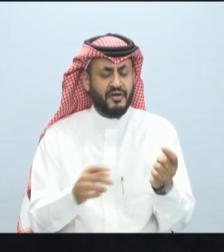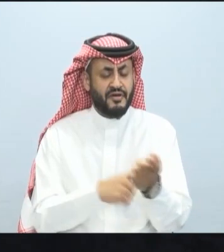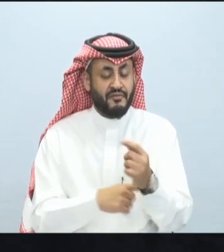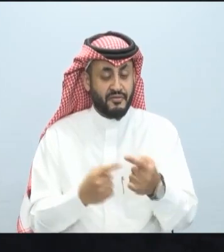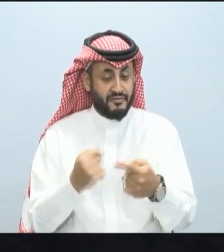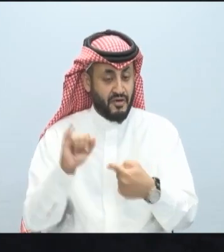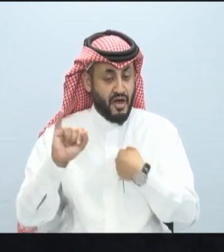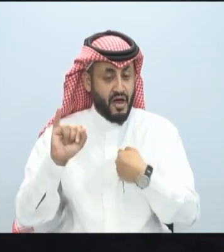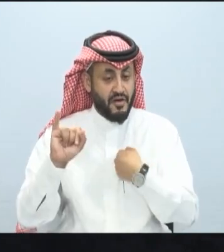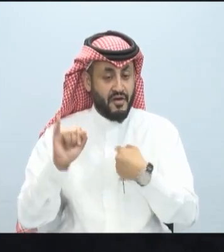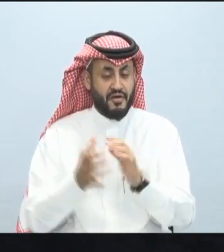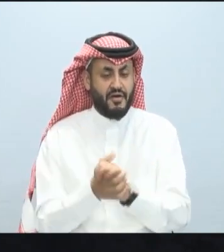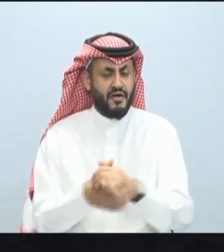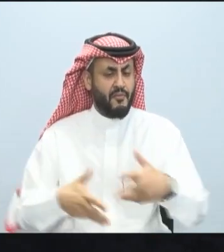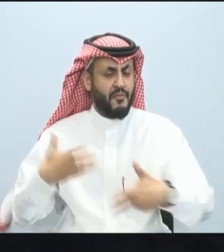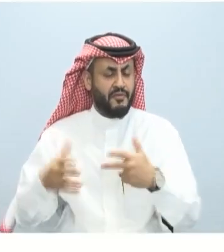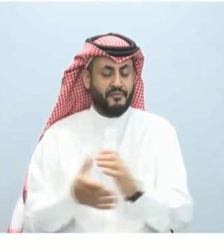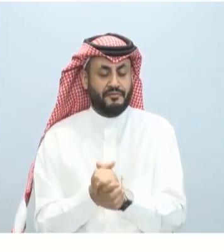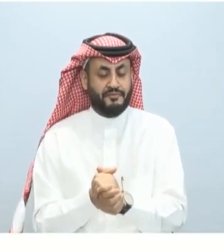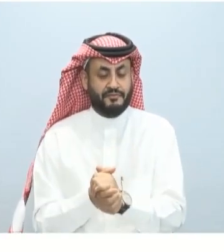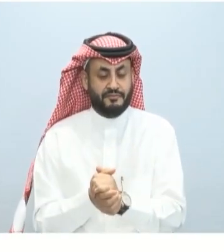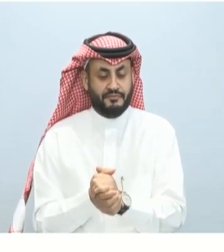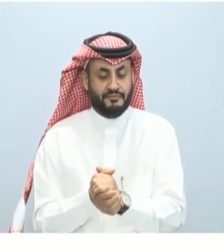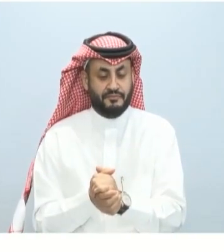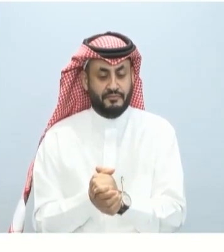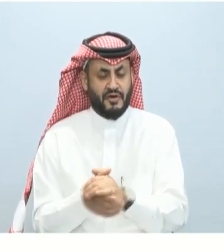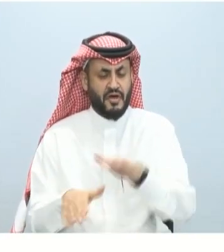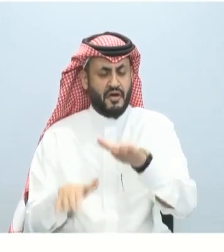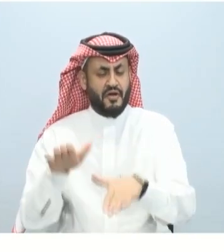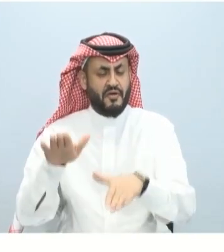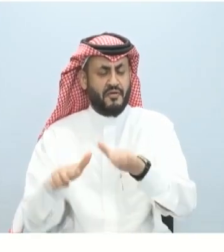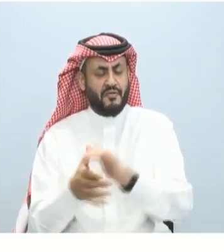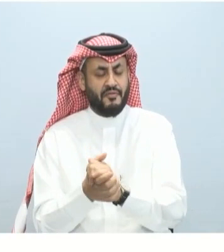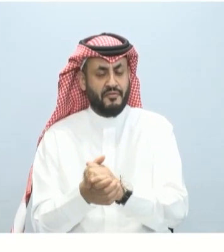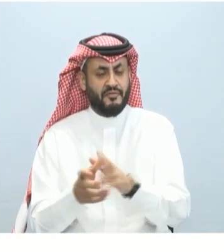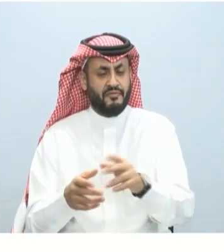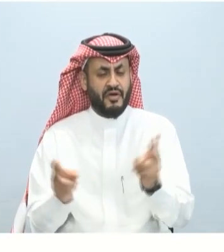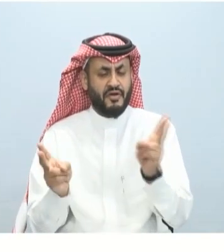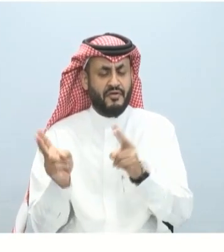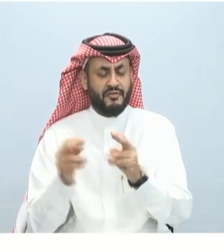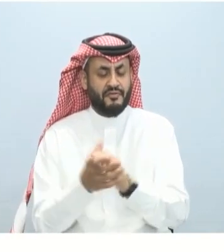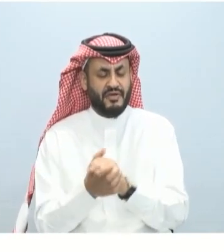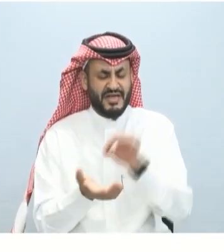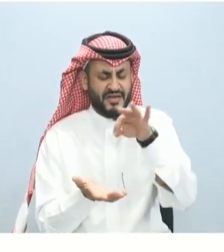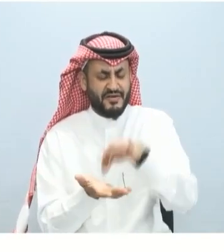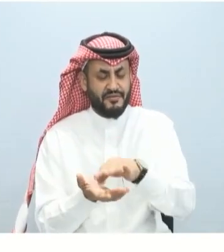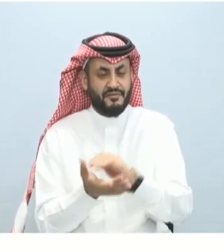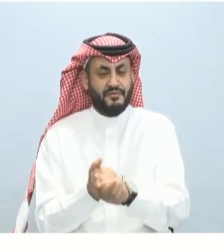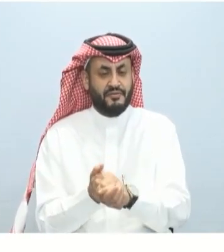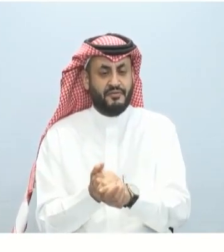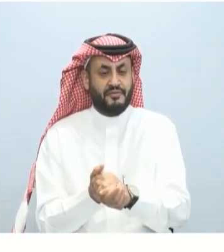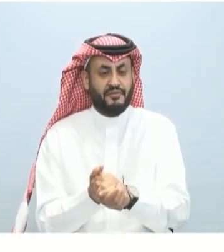I personally prefer the genre of drama and in particular, true base